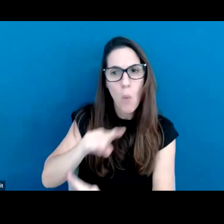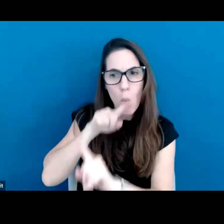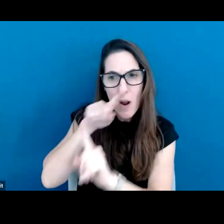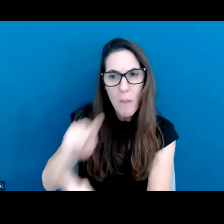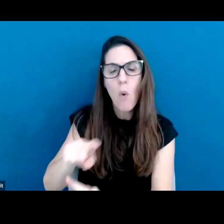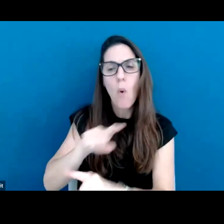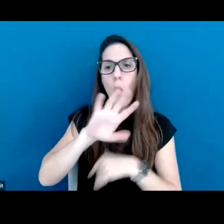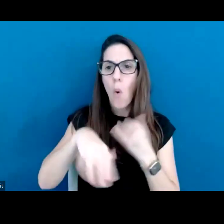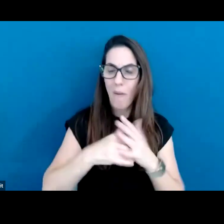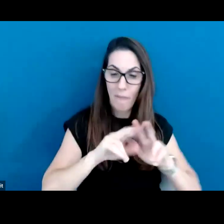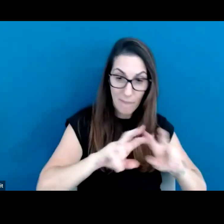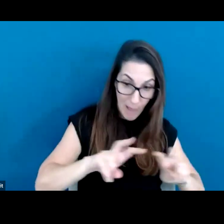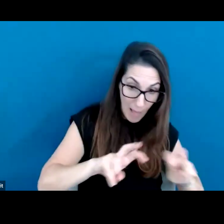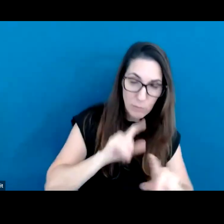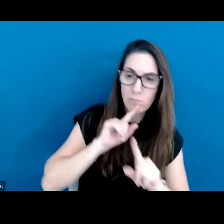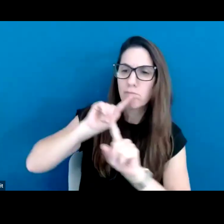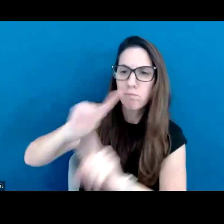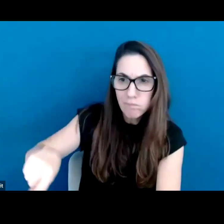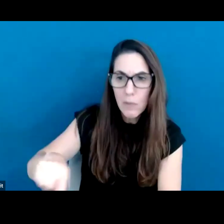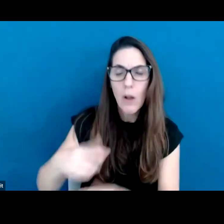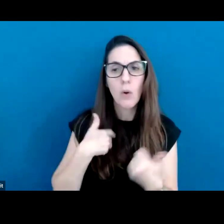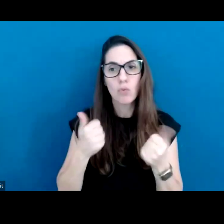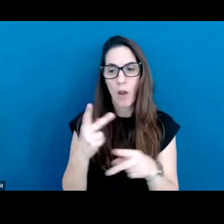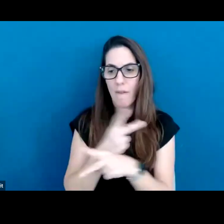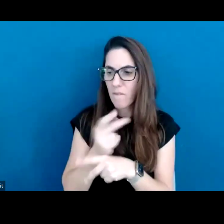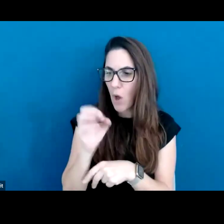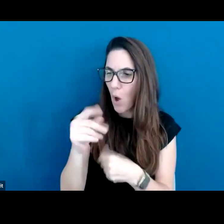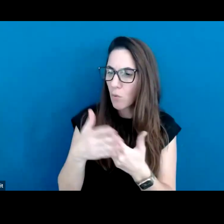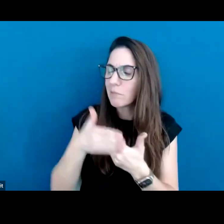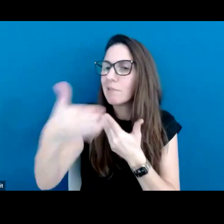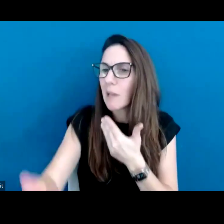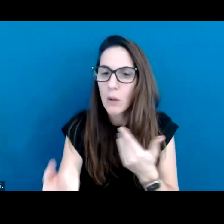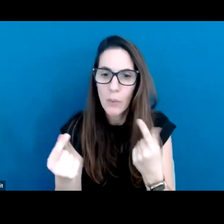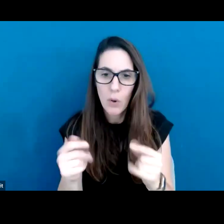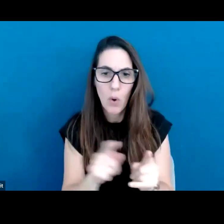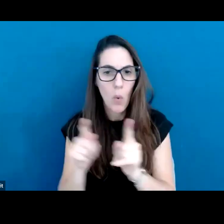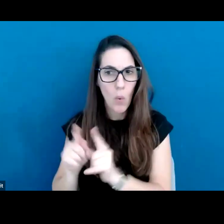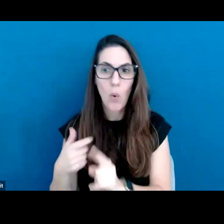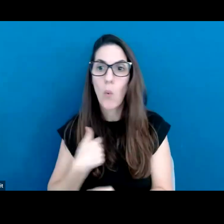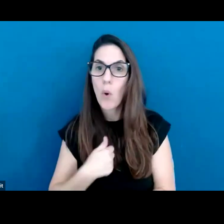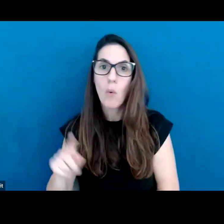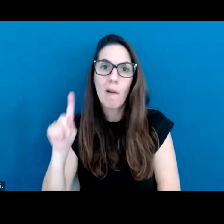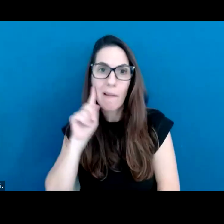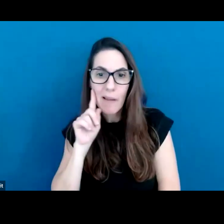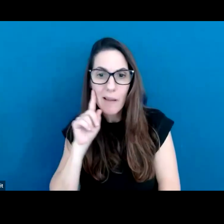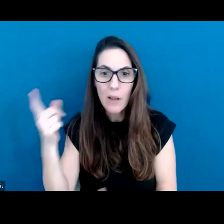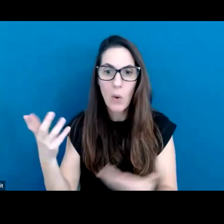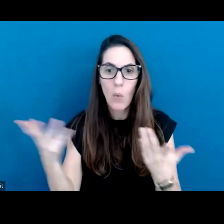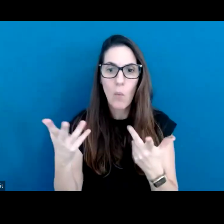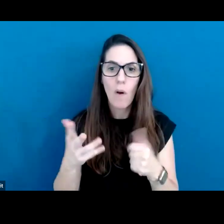analysis that came from there and trying to figure out what to do next. As Arthur indicated, we'll also be hearing about the NAP6